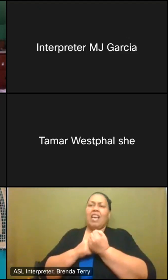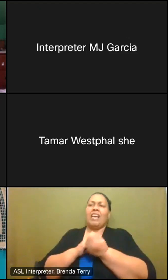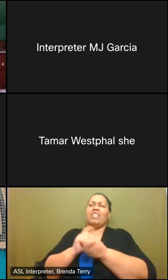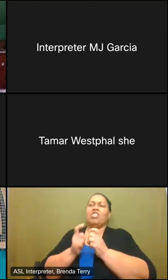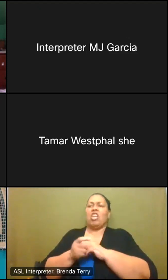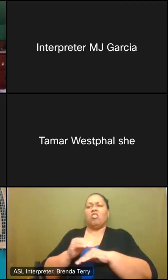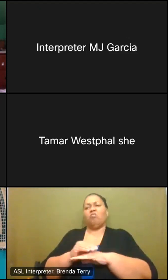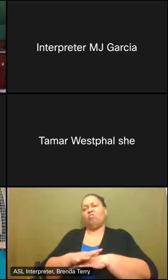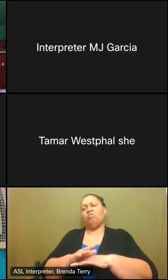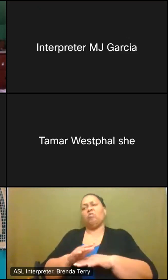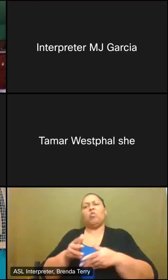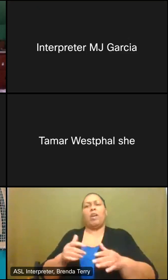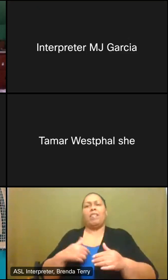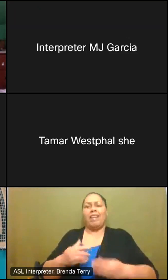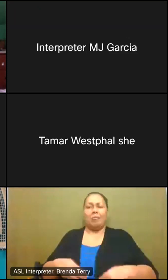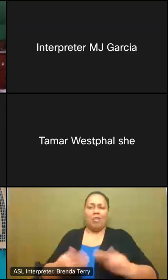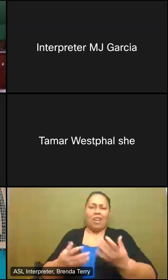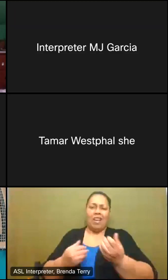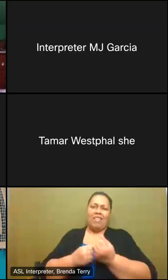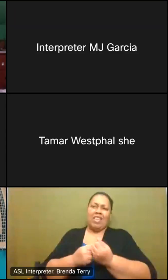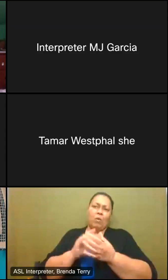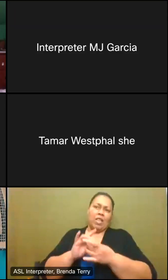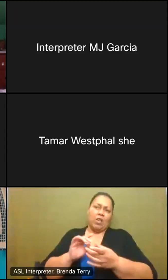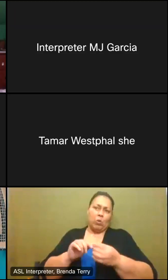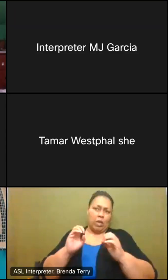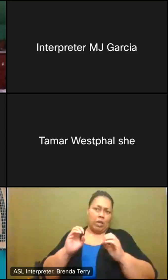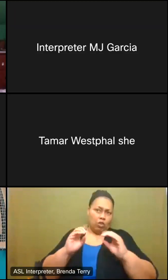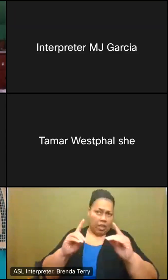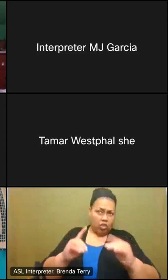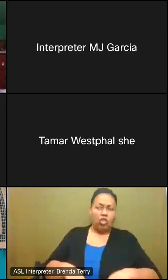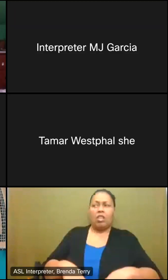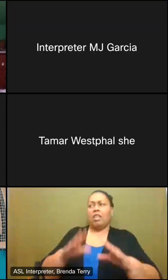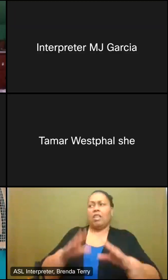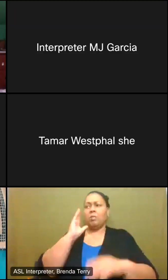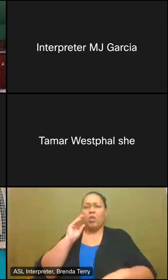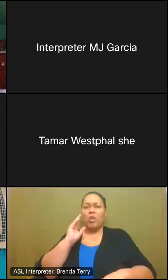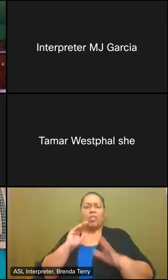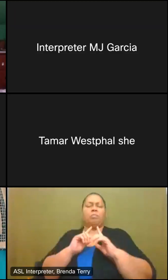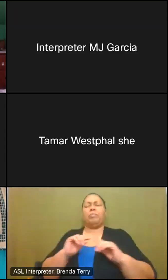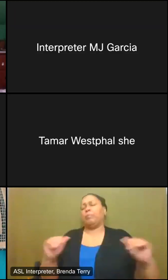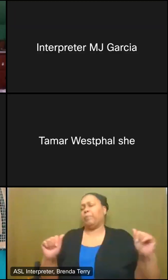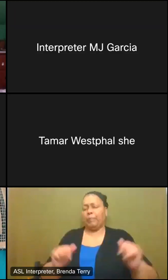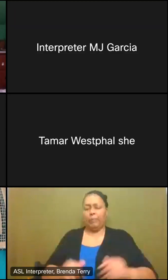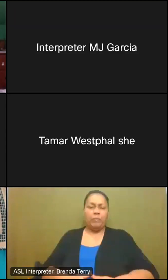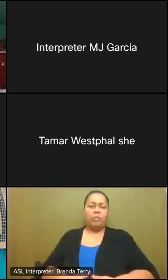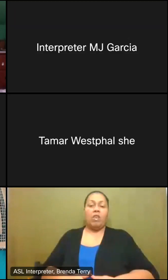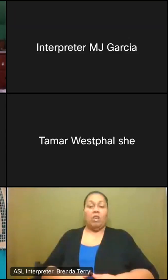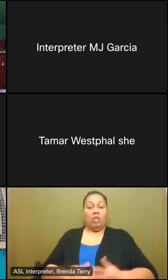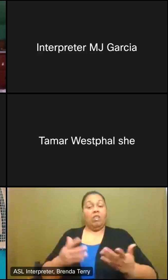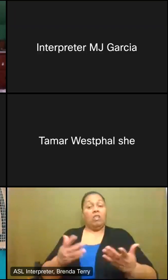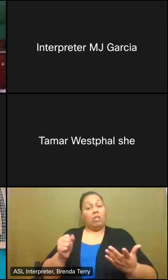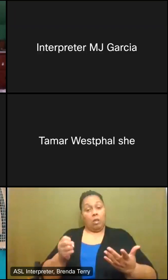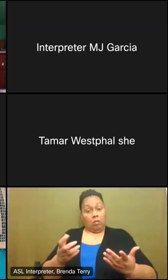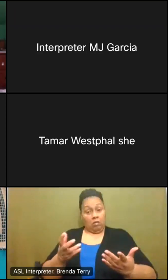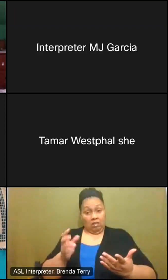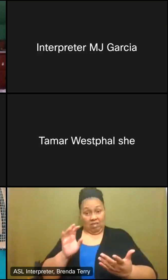I actually provide advocacy around education and experience and all of those things. So in that light, we wanted